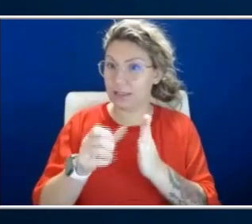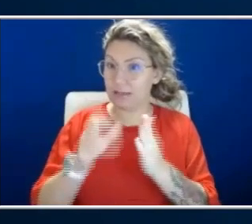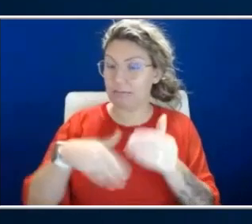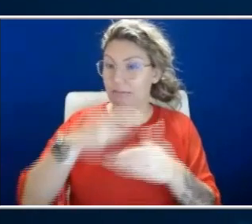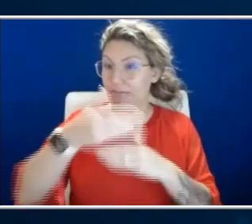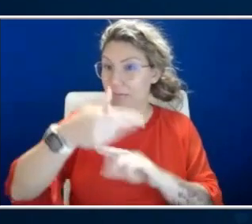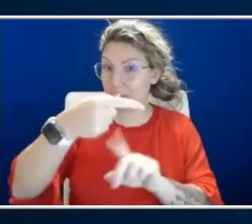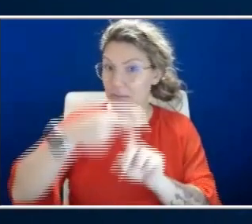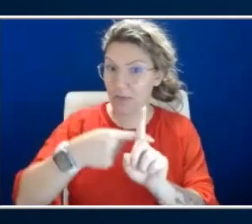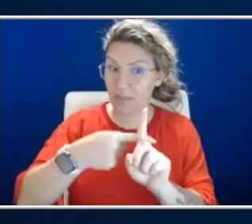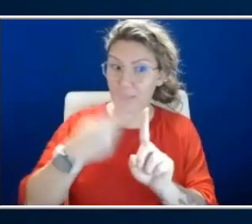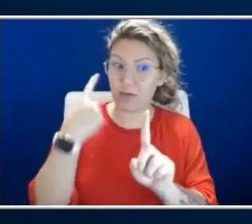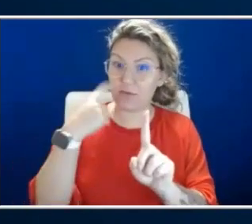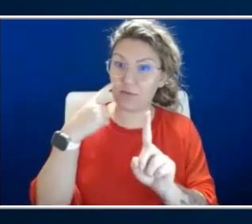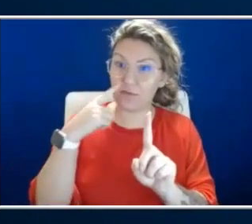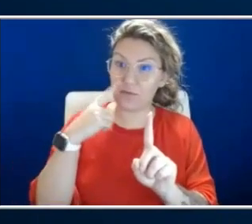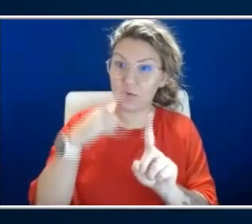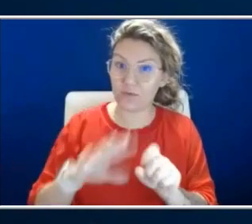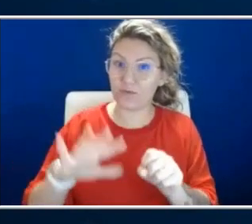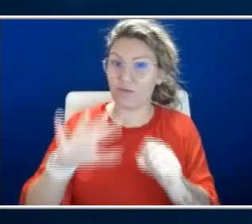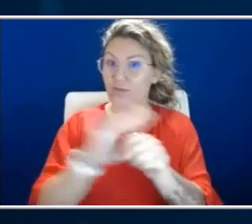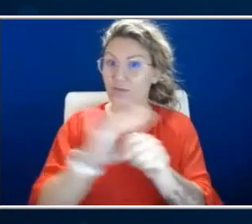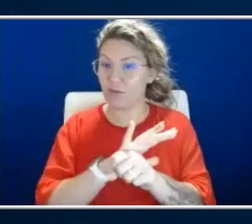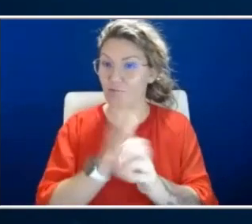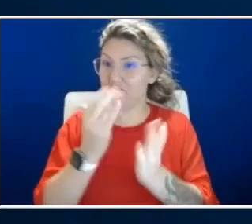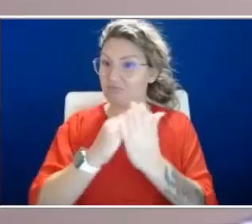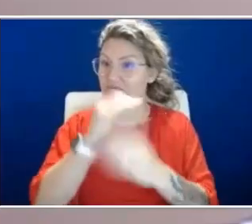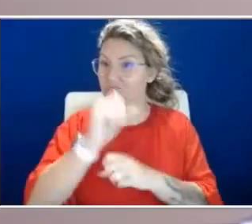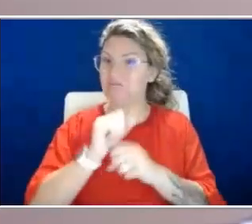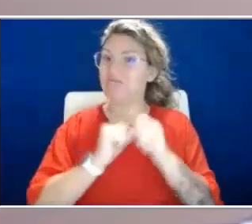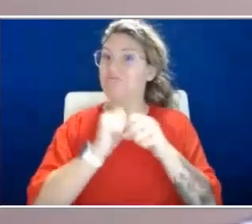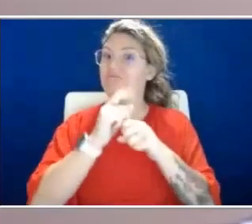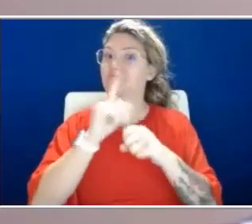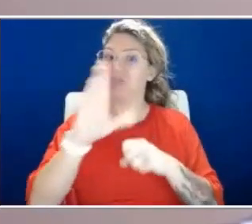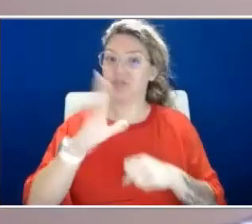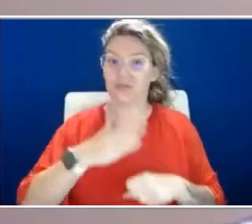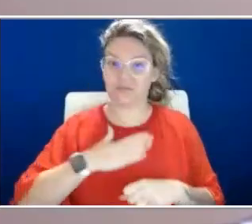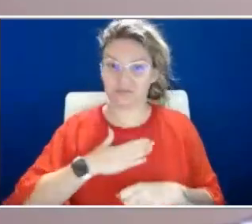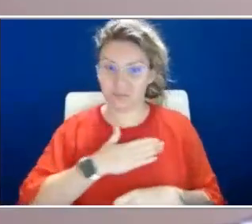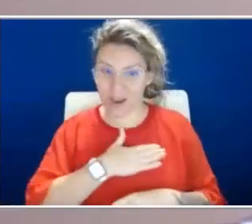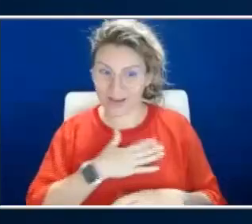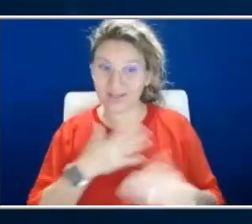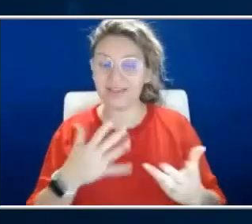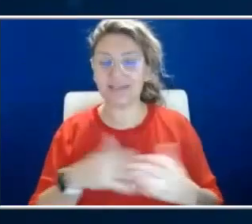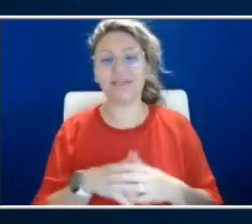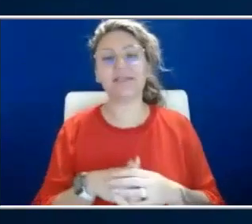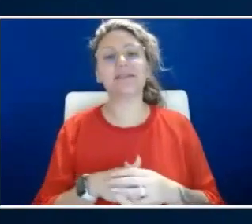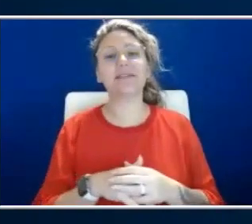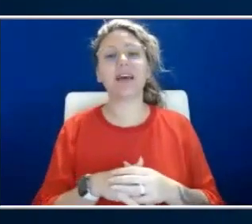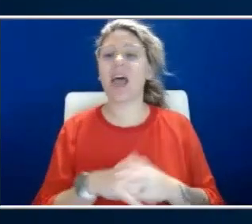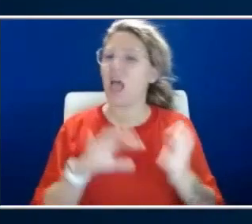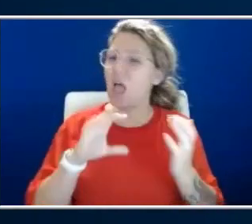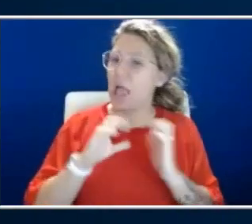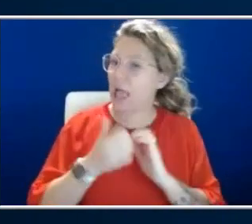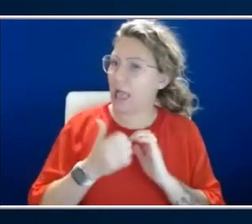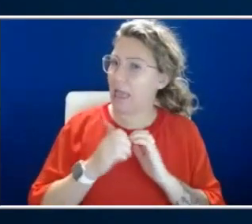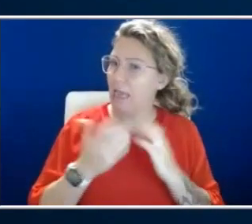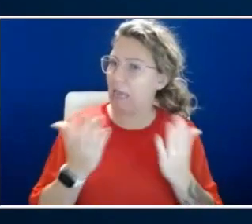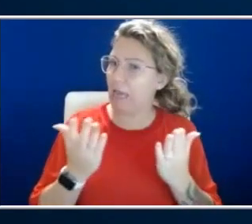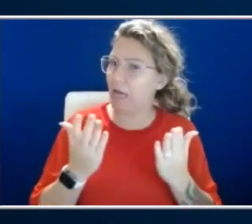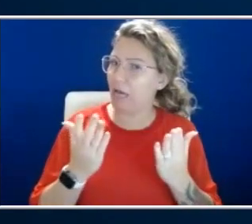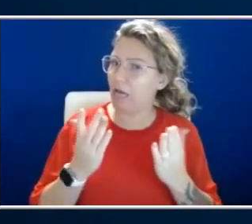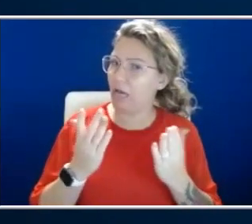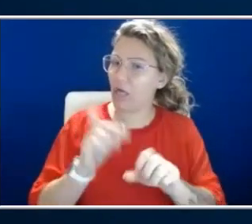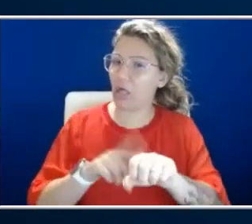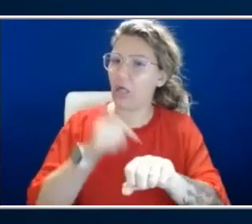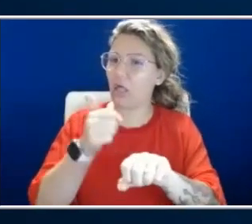To do the full reconstruction of your breast? Yes, correct. And so how long will the wait have been between the removal